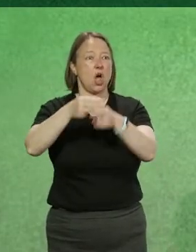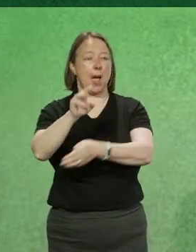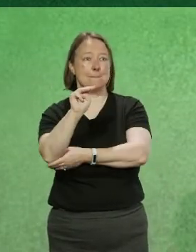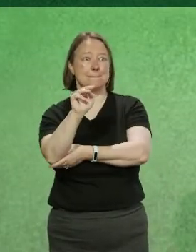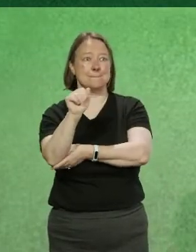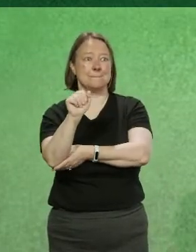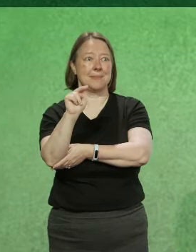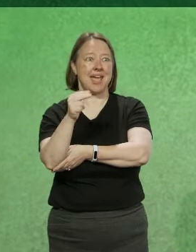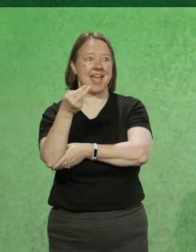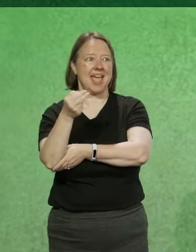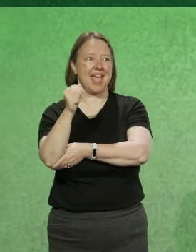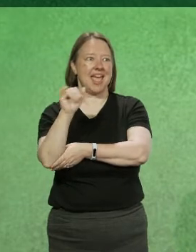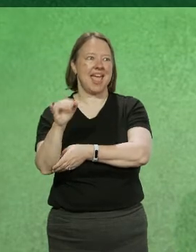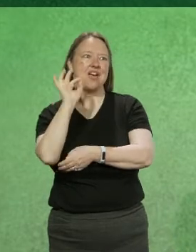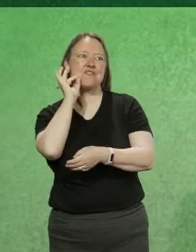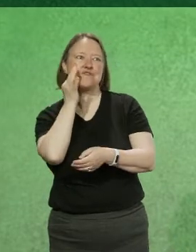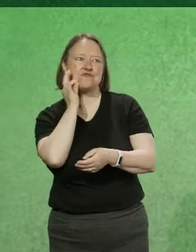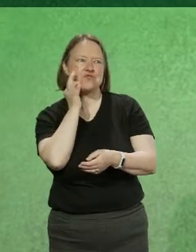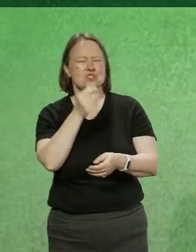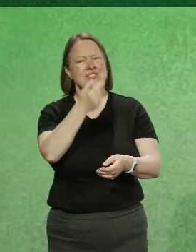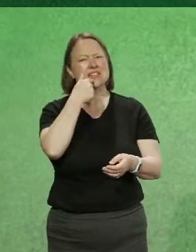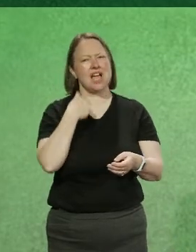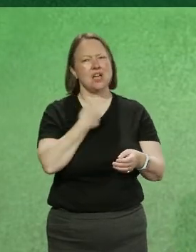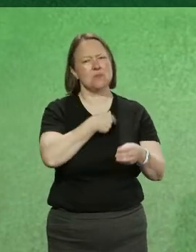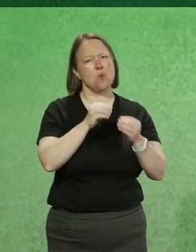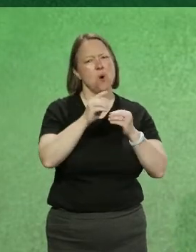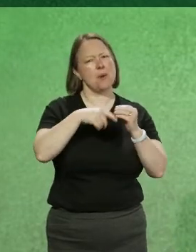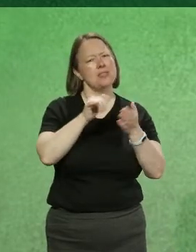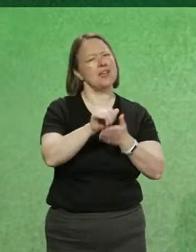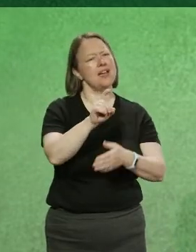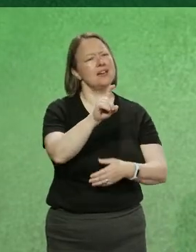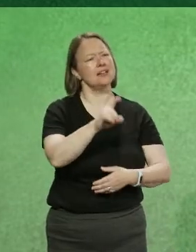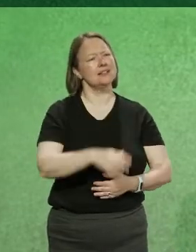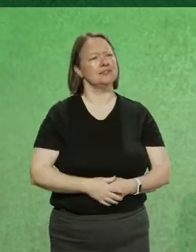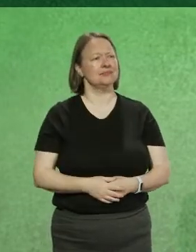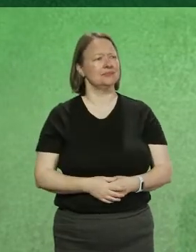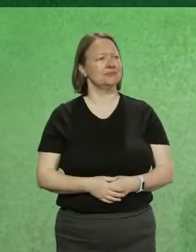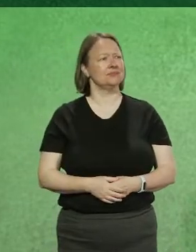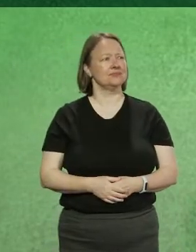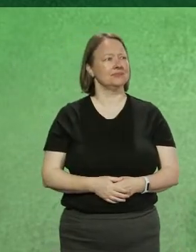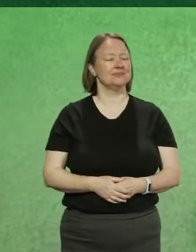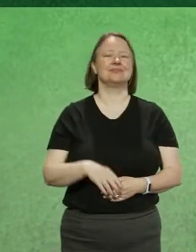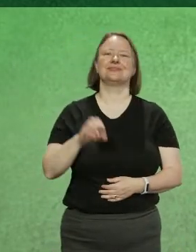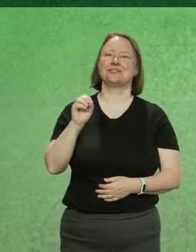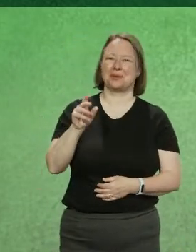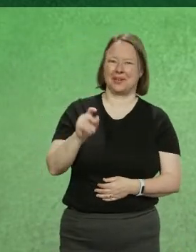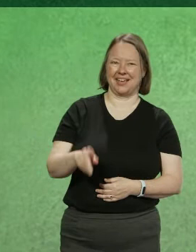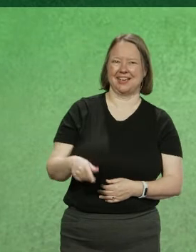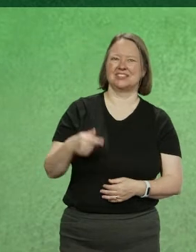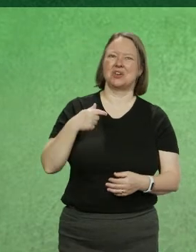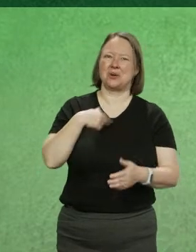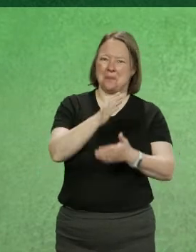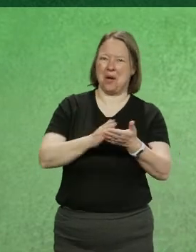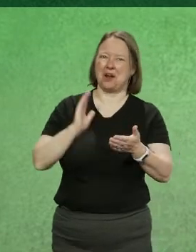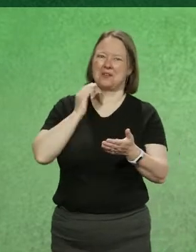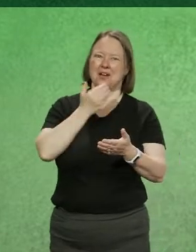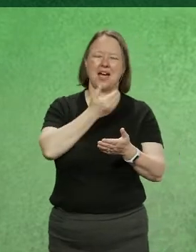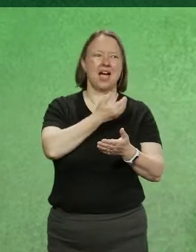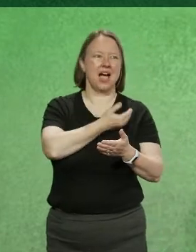Fruits. Menhei Fruits. Can you tell us more about that? Okay, so as part of our